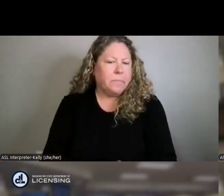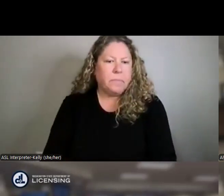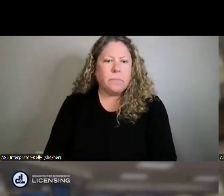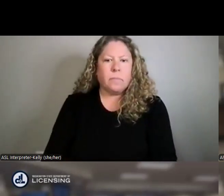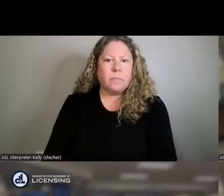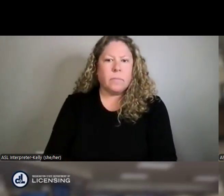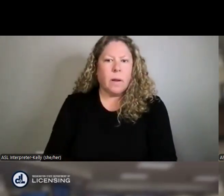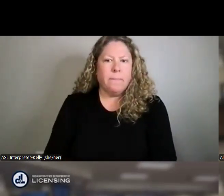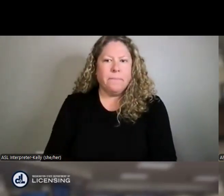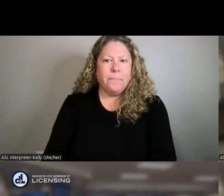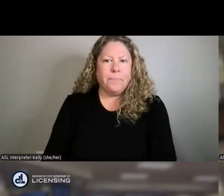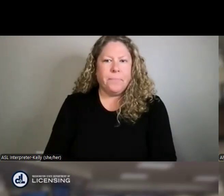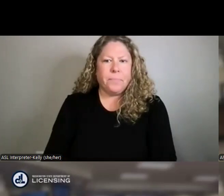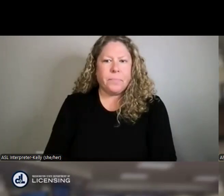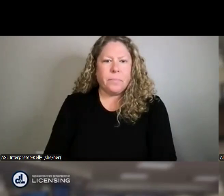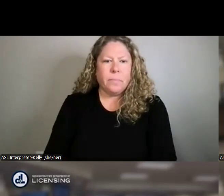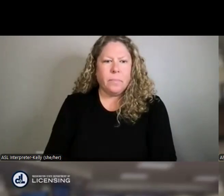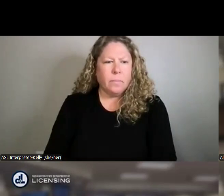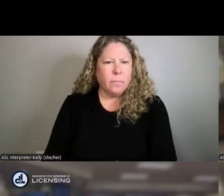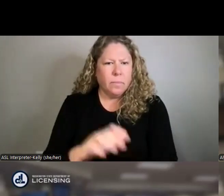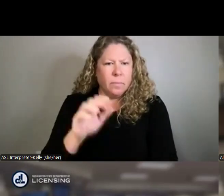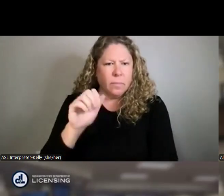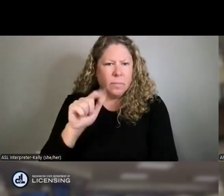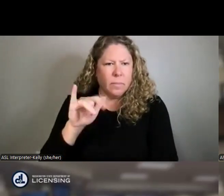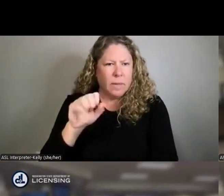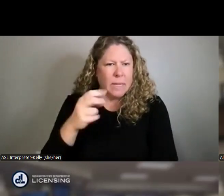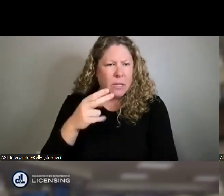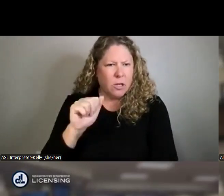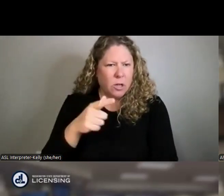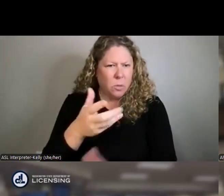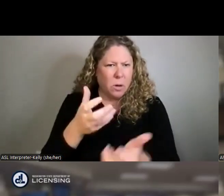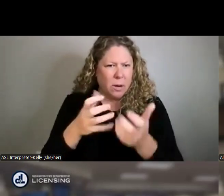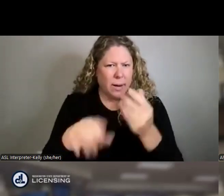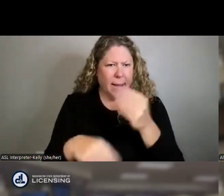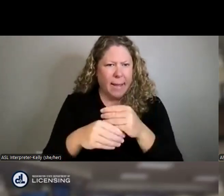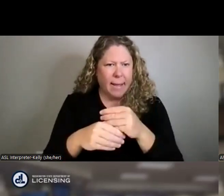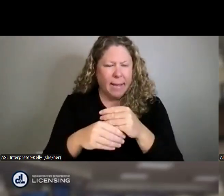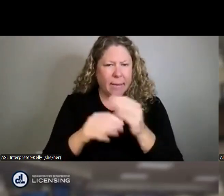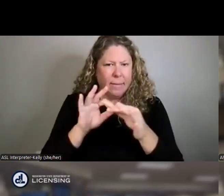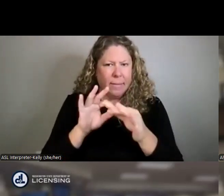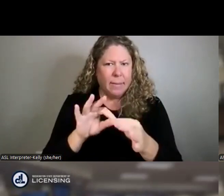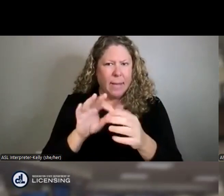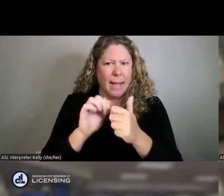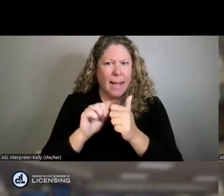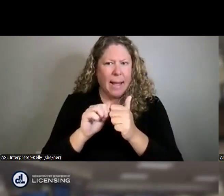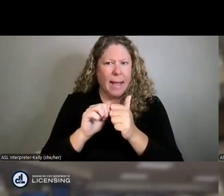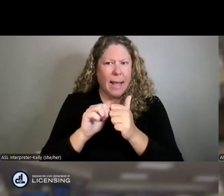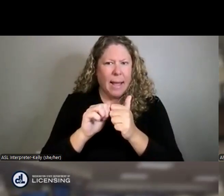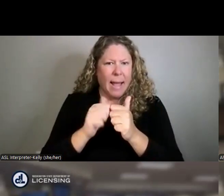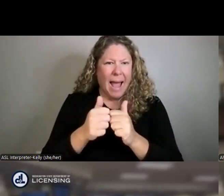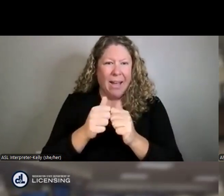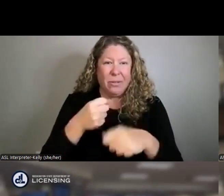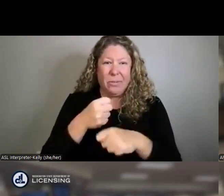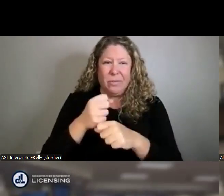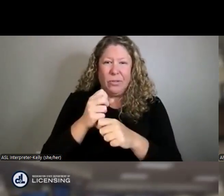And then Alicia, did you have anything you wanted to add regarding the how you make a journey map when you don't have